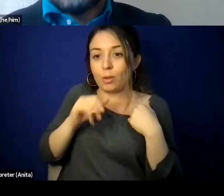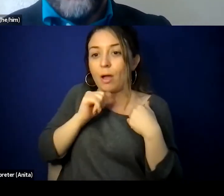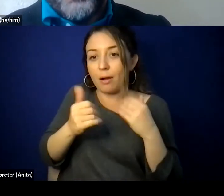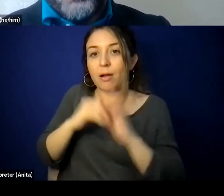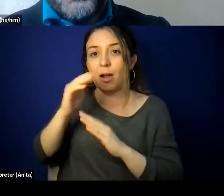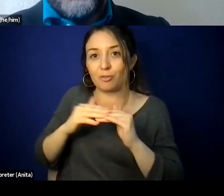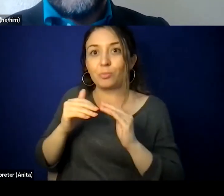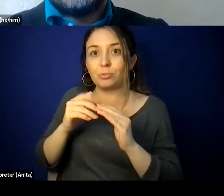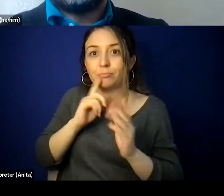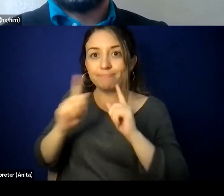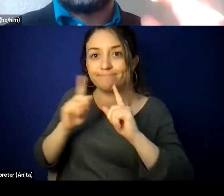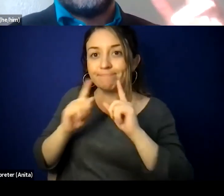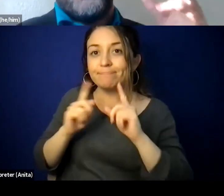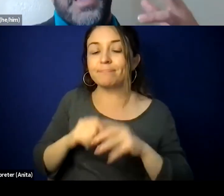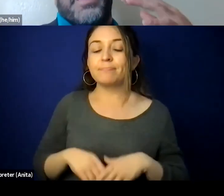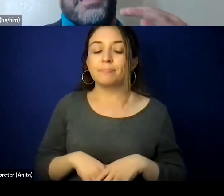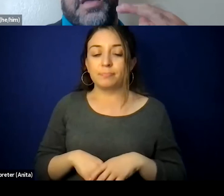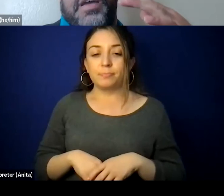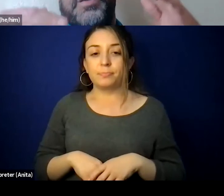are a partner, that this is,